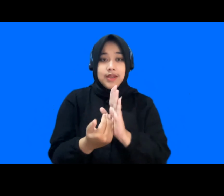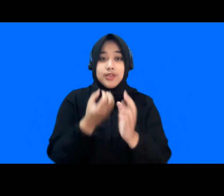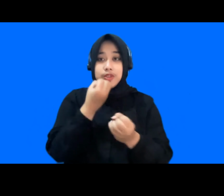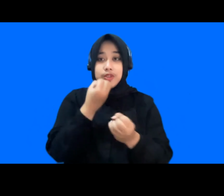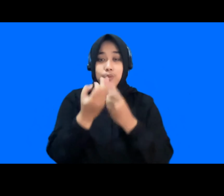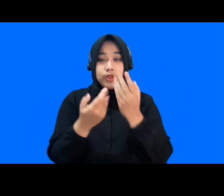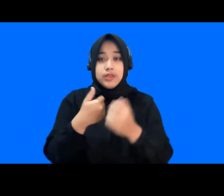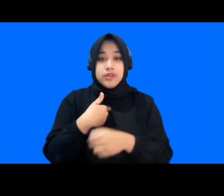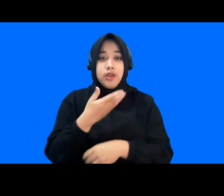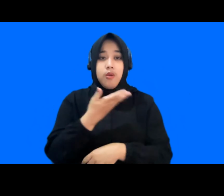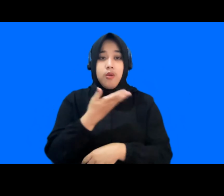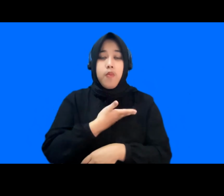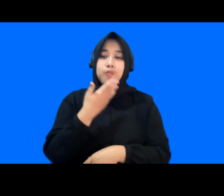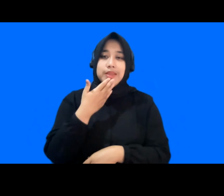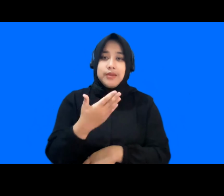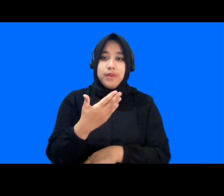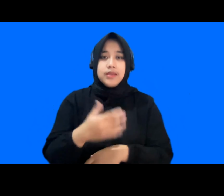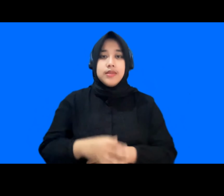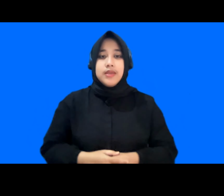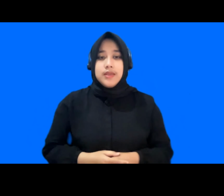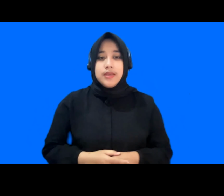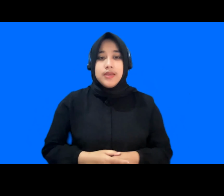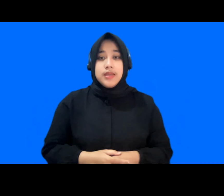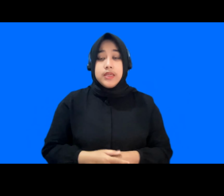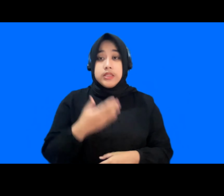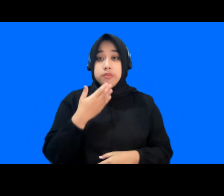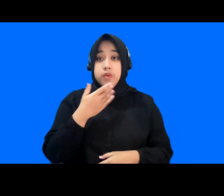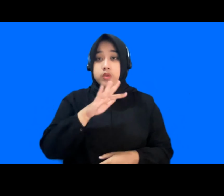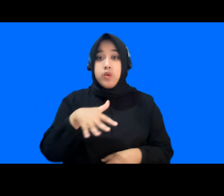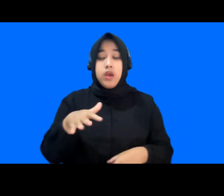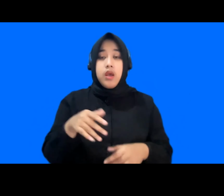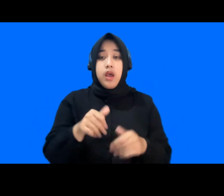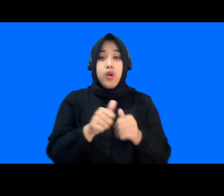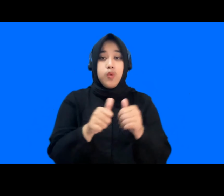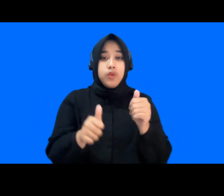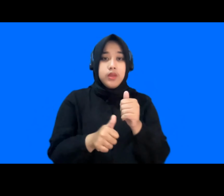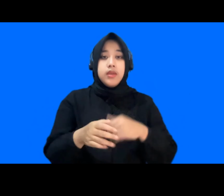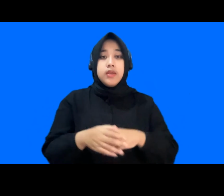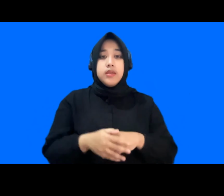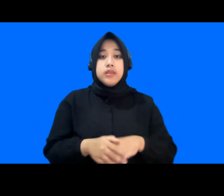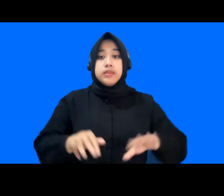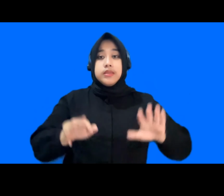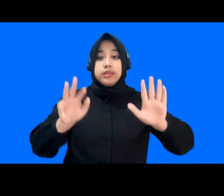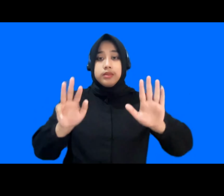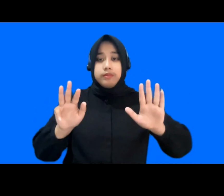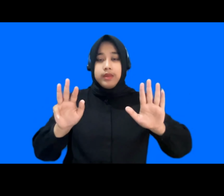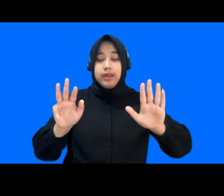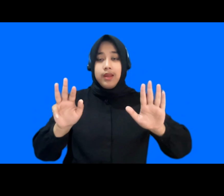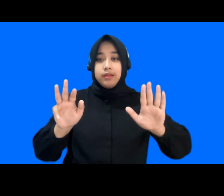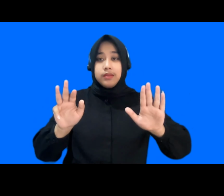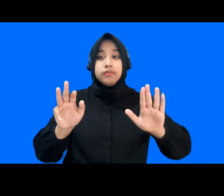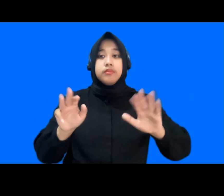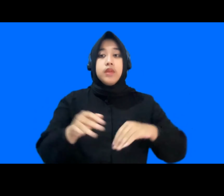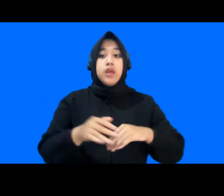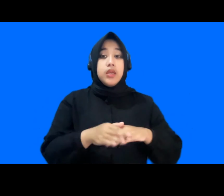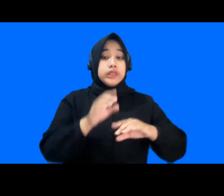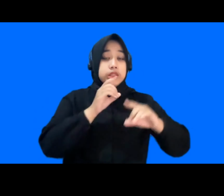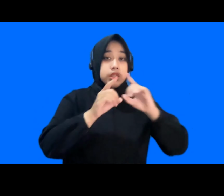dedicated participants to the 9 Inclusive Cities Dialogues over the course of 6 months. There were